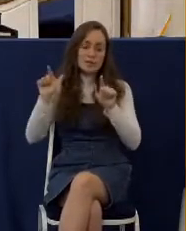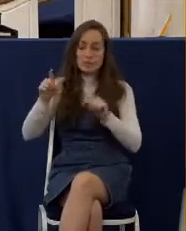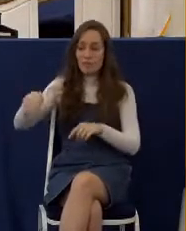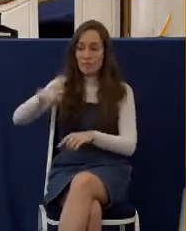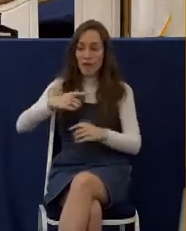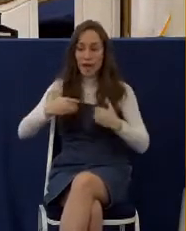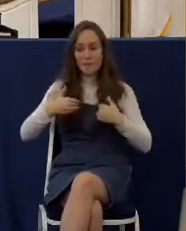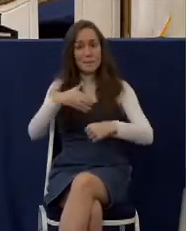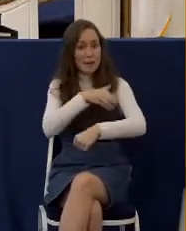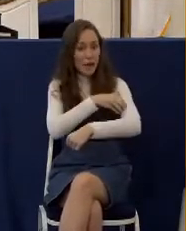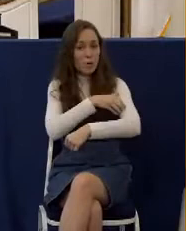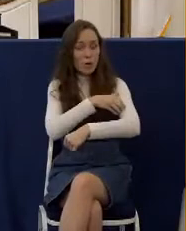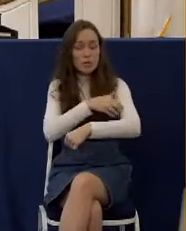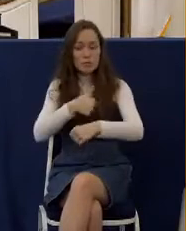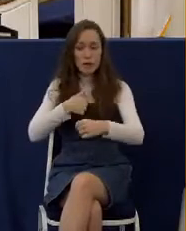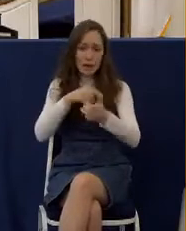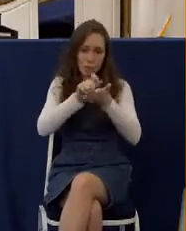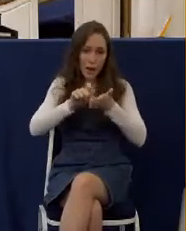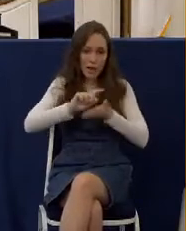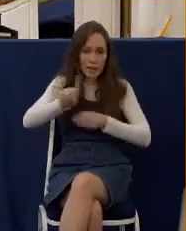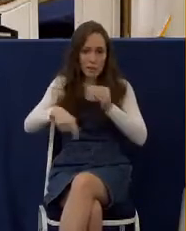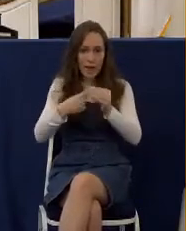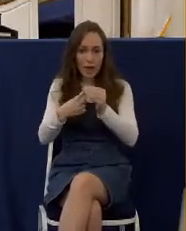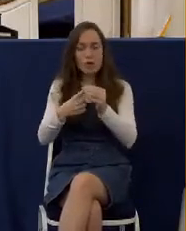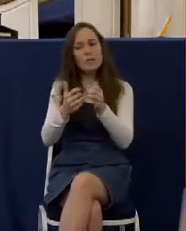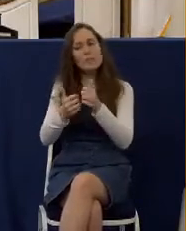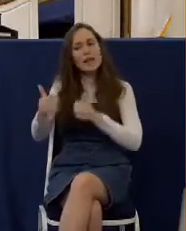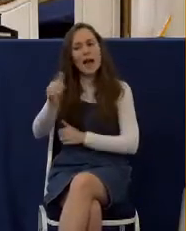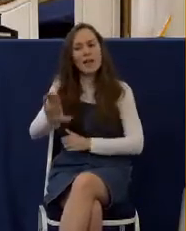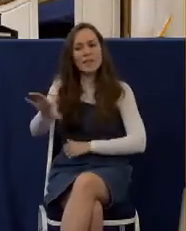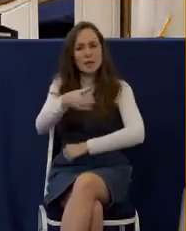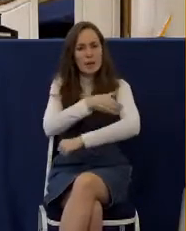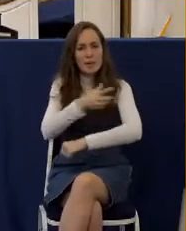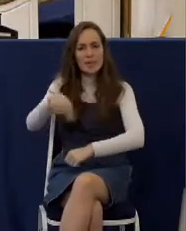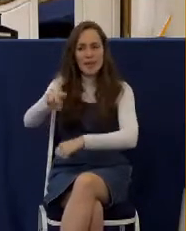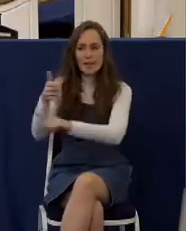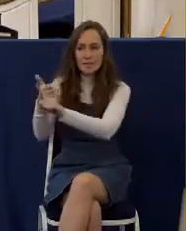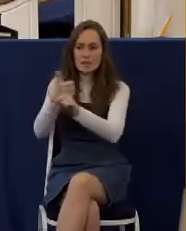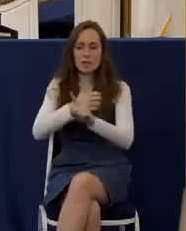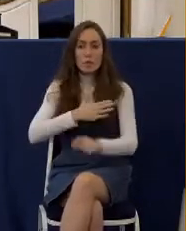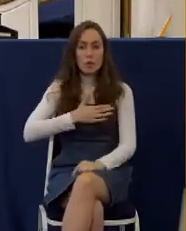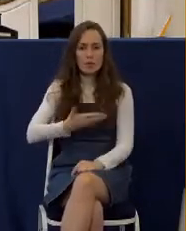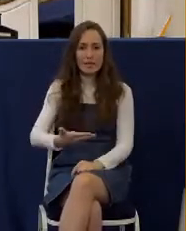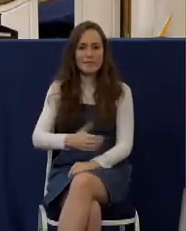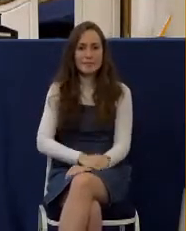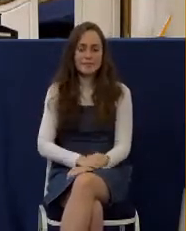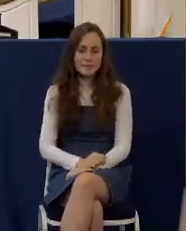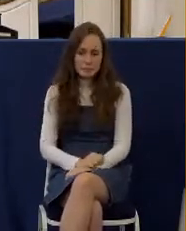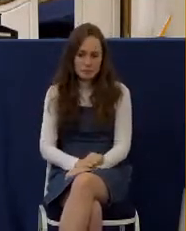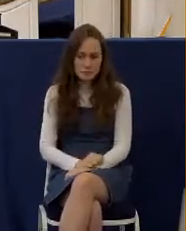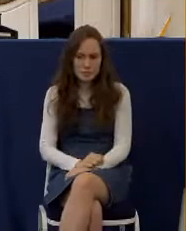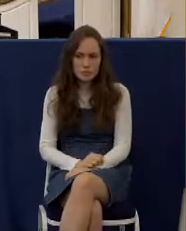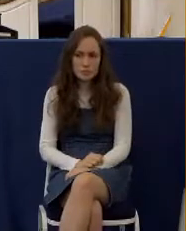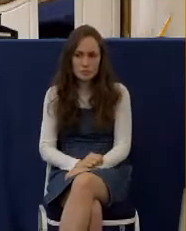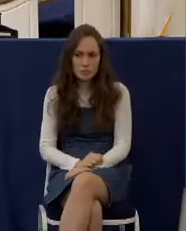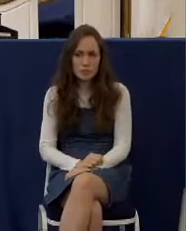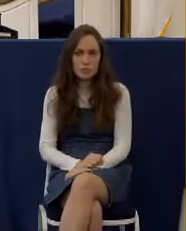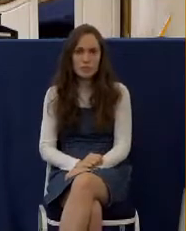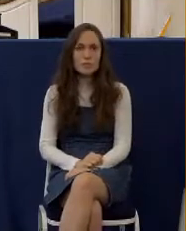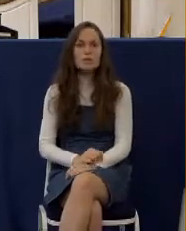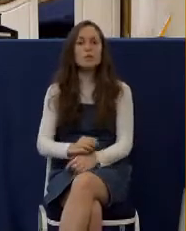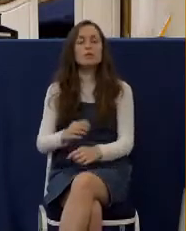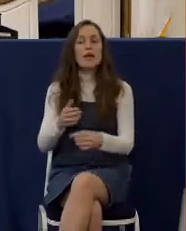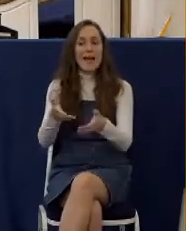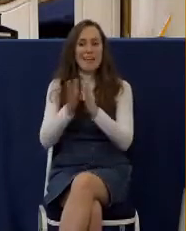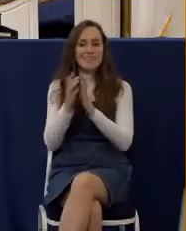beyond their power, they were willing of themselves, praying us with much entreaty that we would